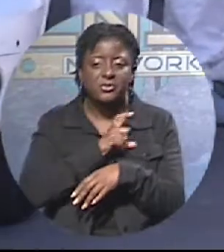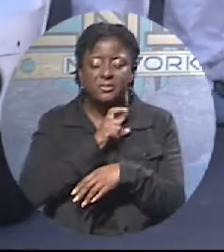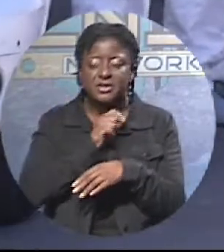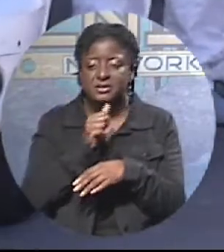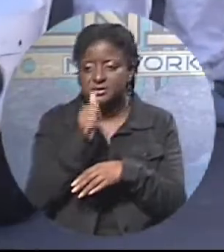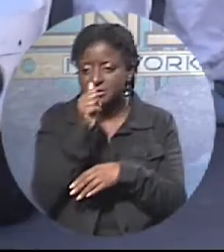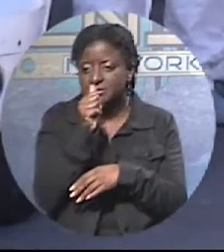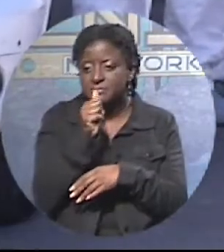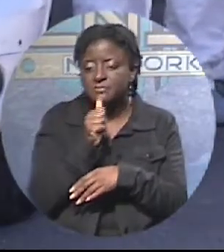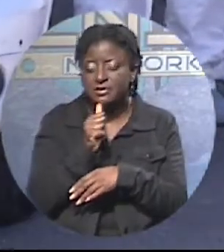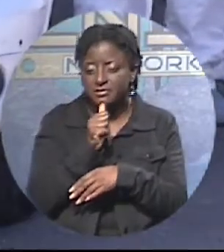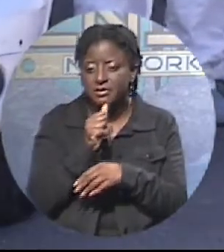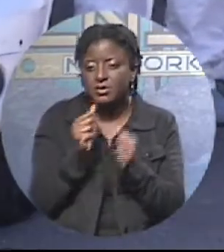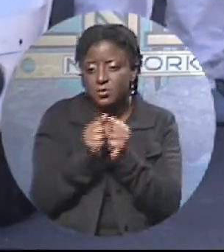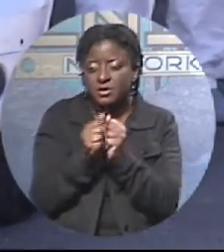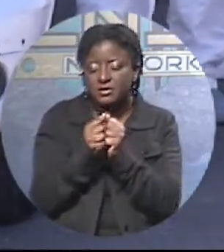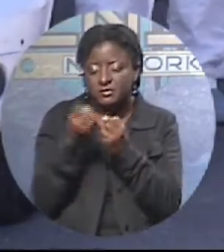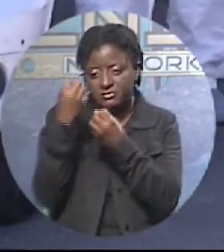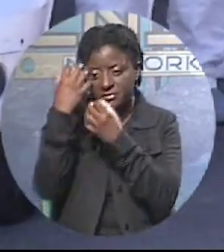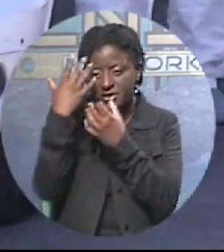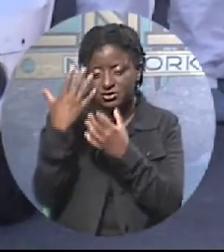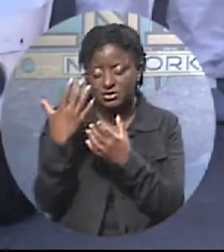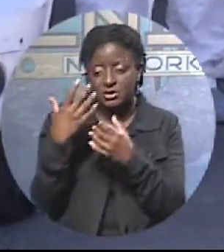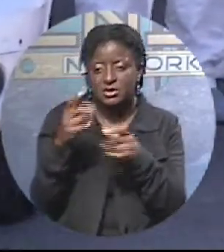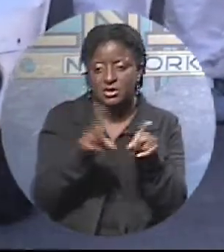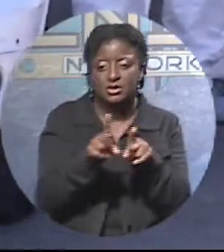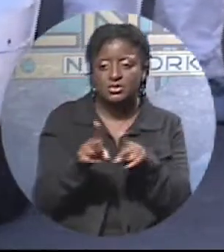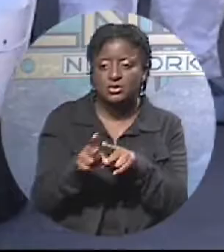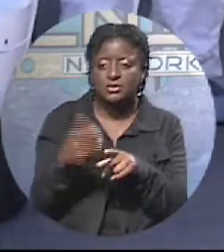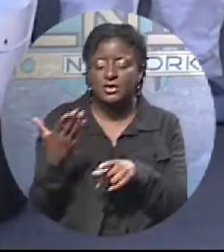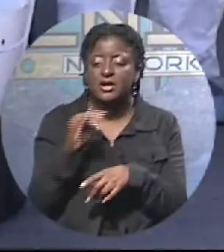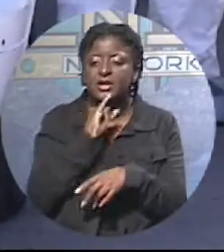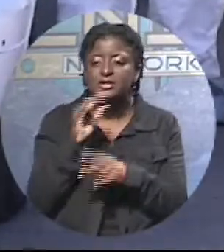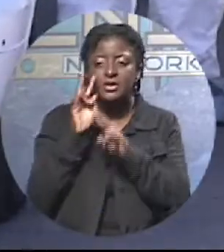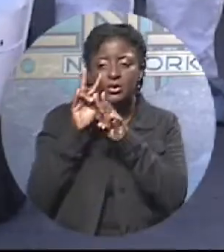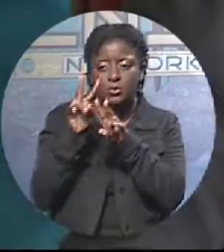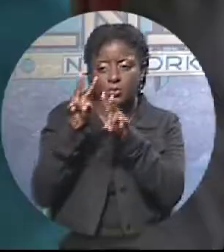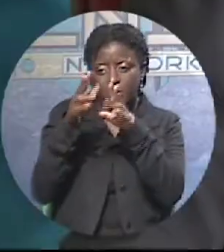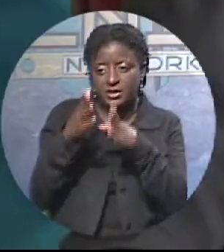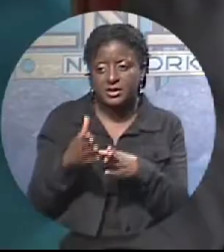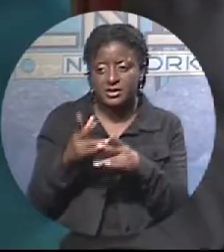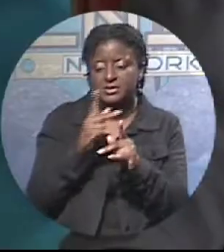new legislation passed, there's a witness protection scheme. Witnesses can be